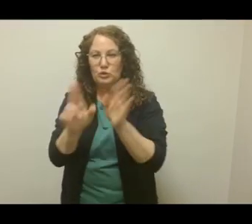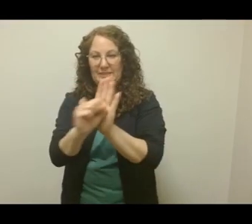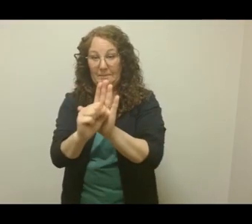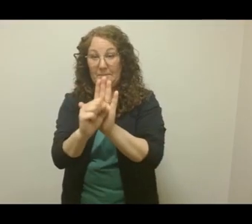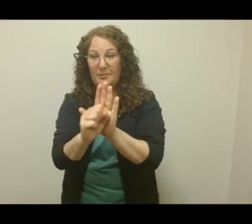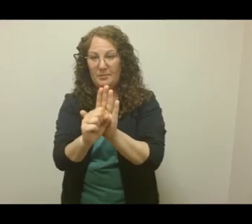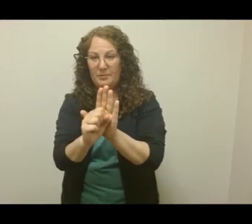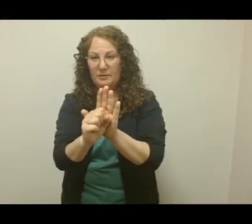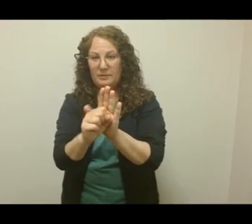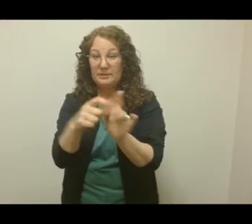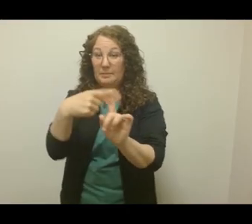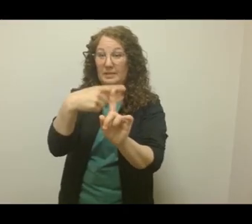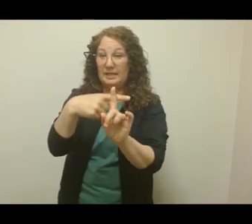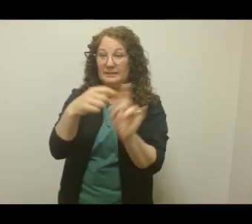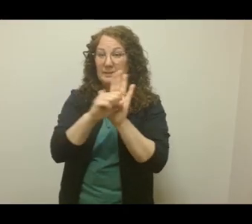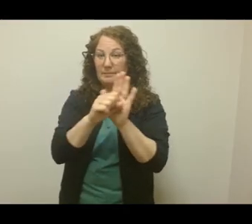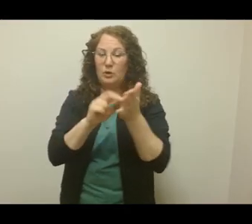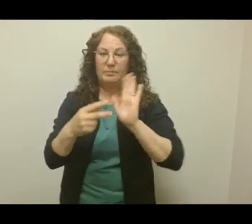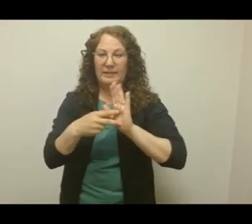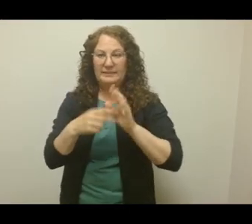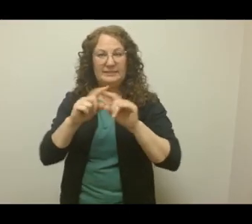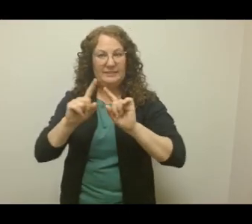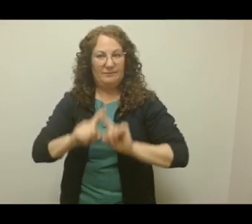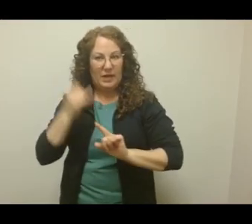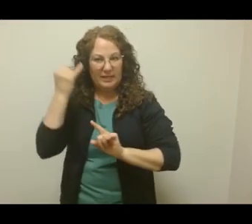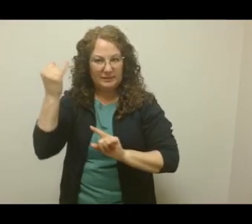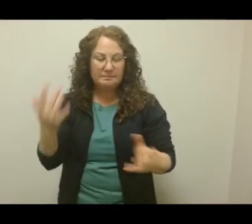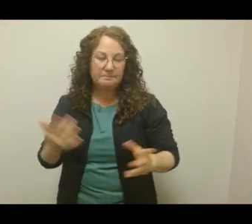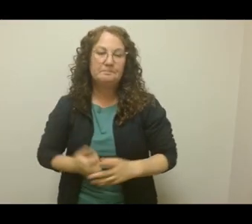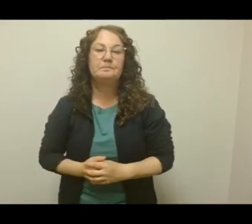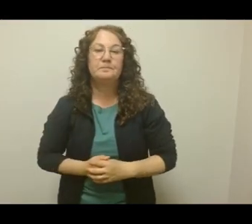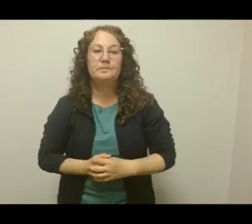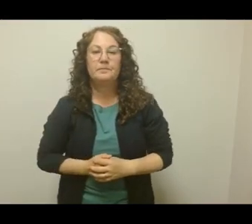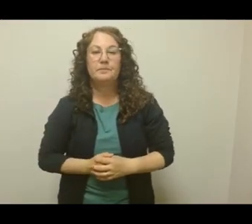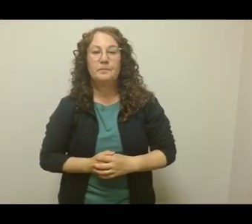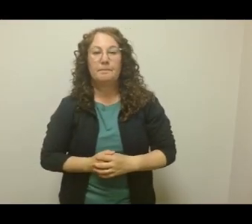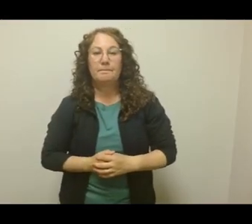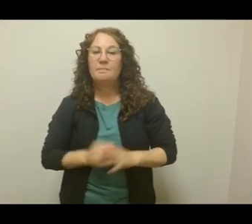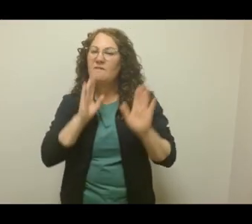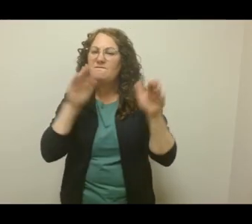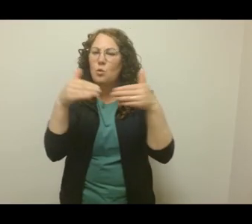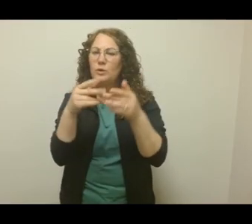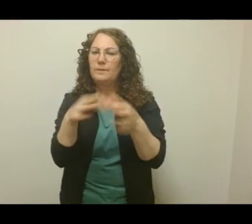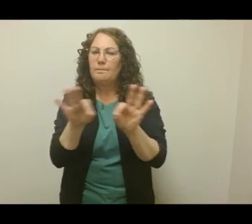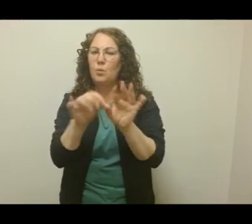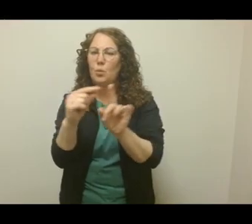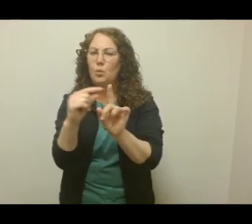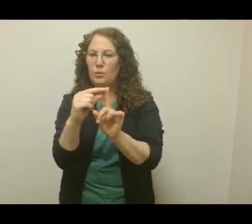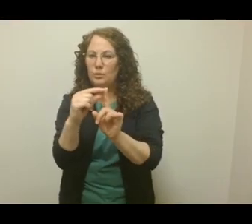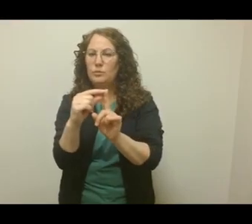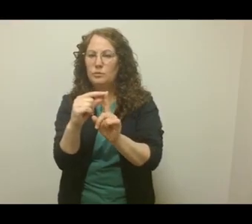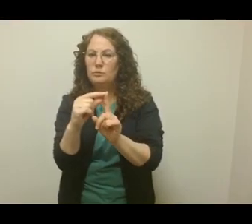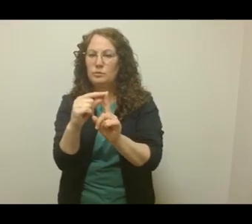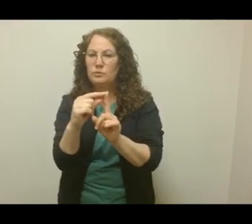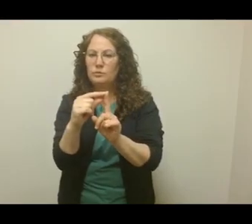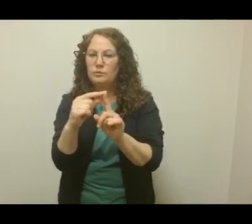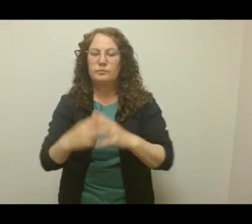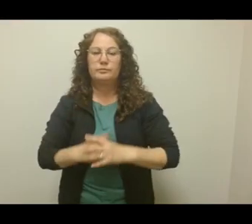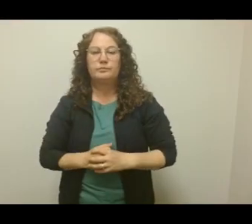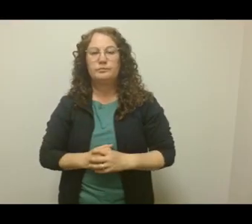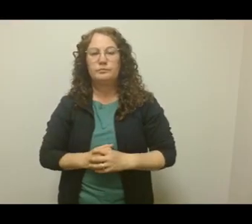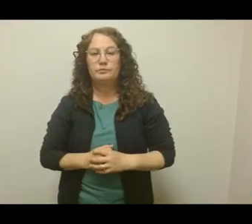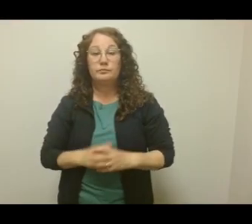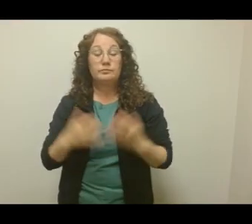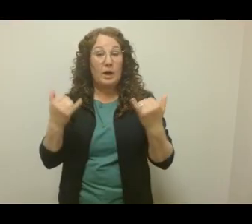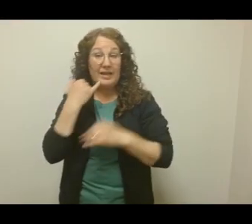the plus symbol could represent a lot of ideas as well. Focus on the keywords. And at this point, if